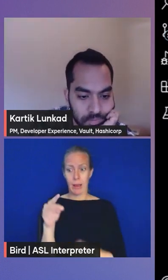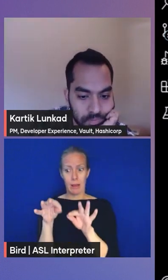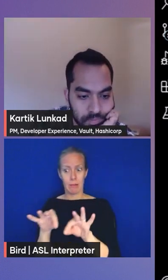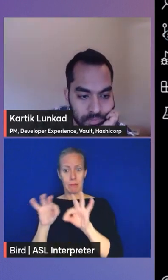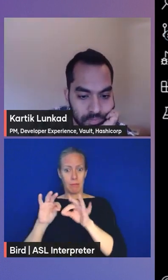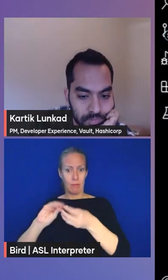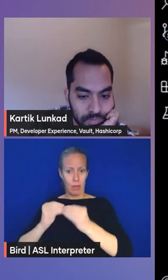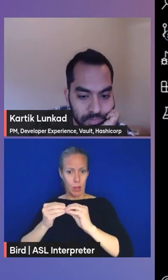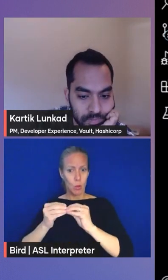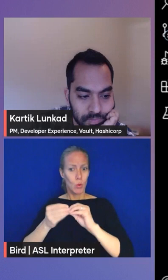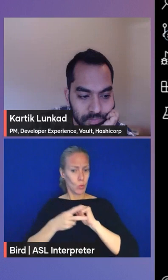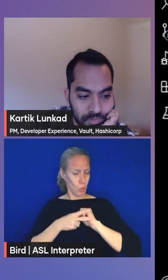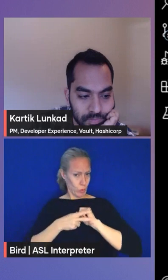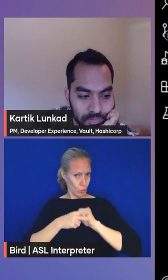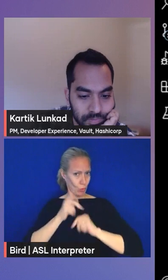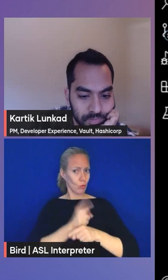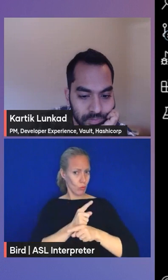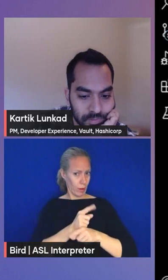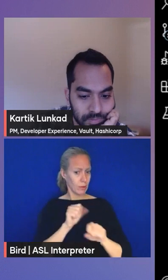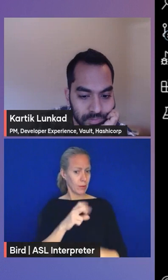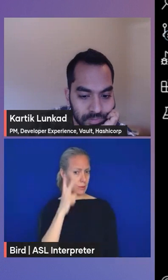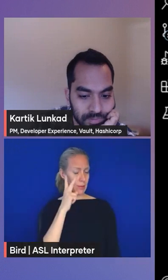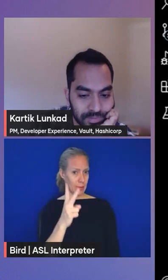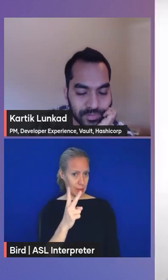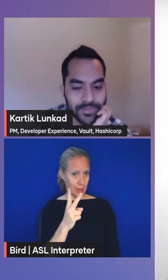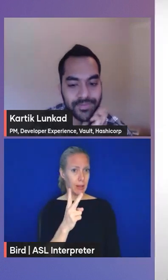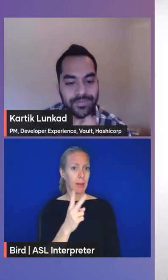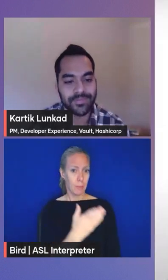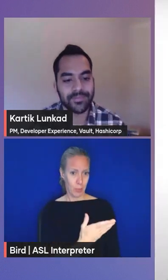here. So that's the first demo. Thank you.